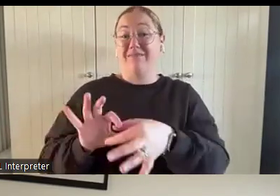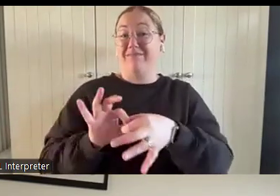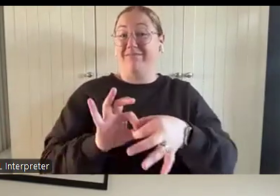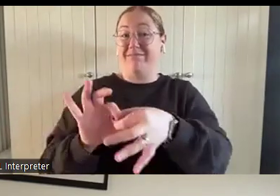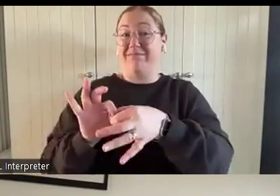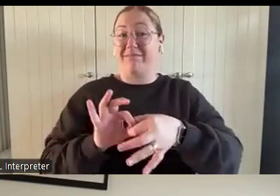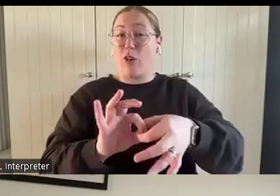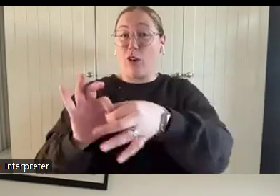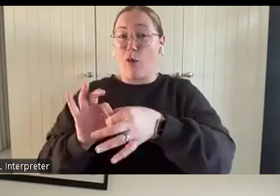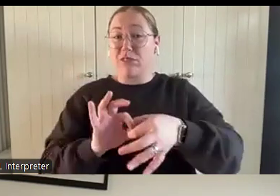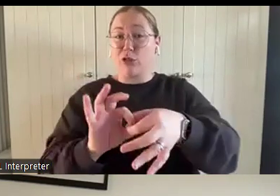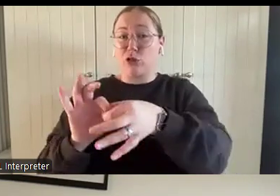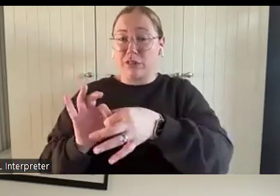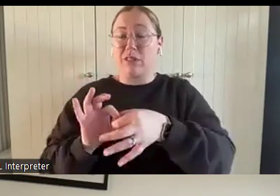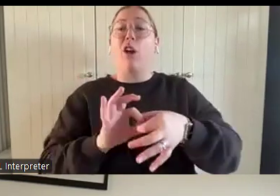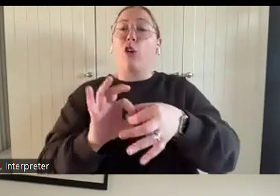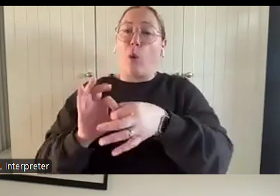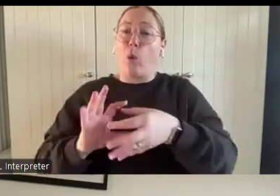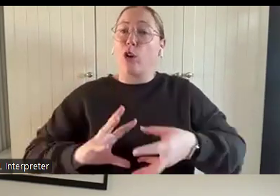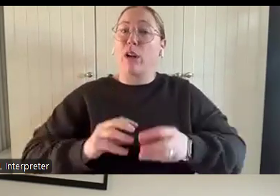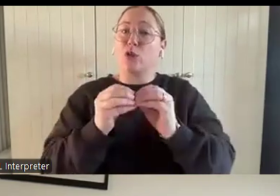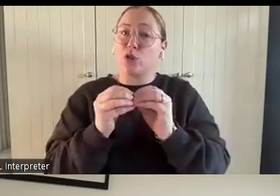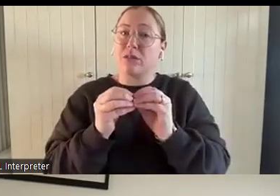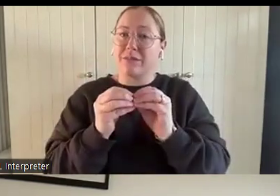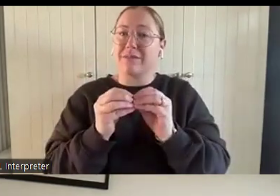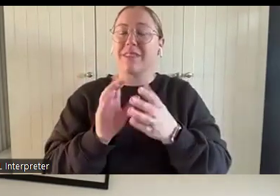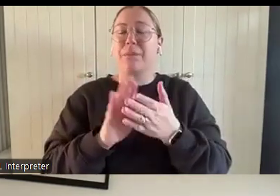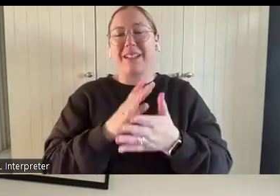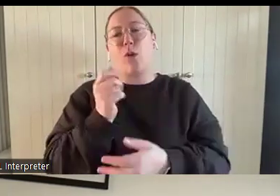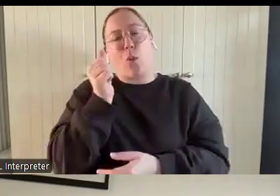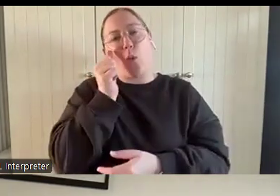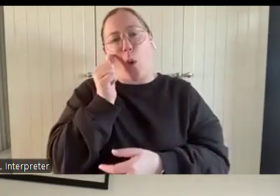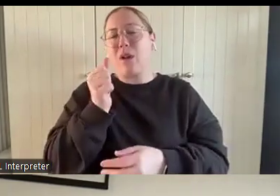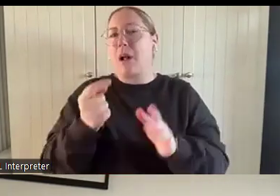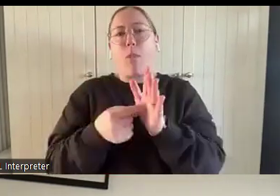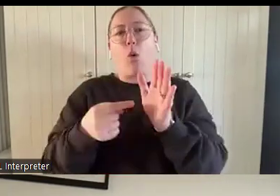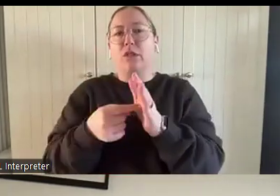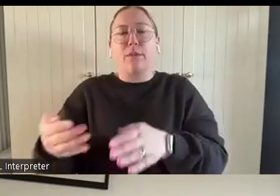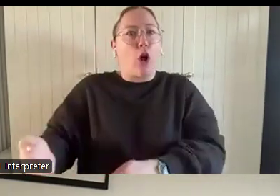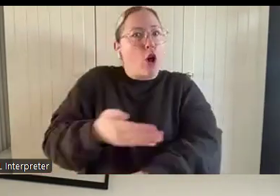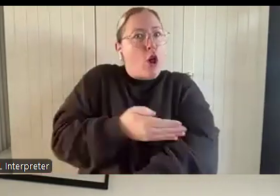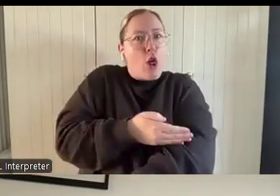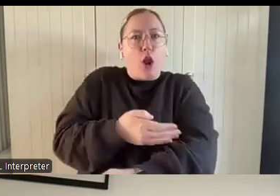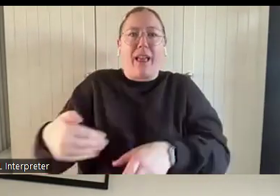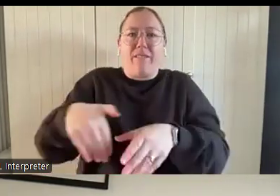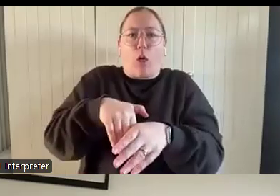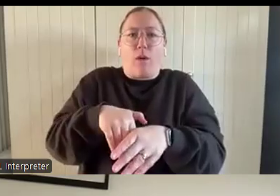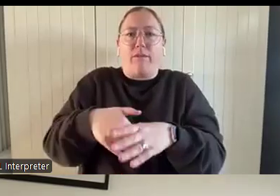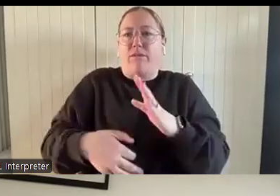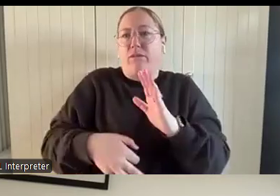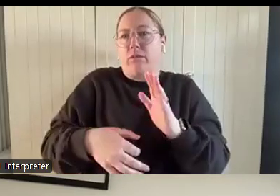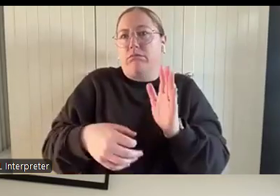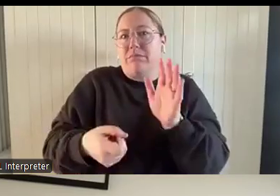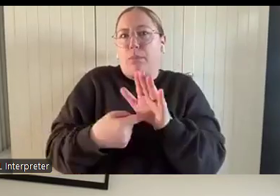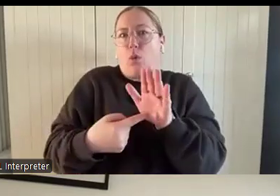the importance of involving people as early as possible, especially when working with a large and open network. Overall,